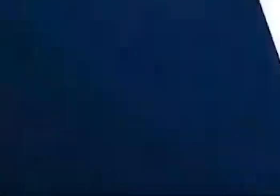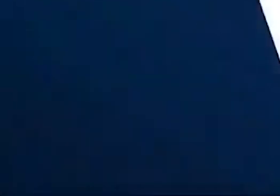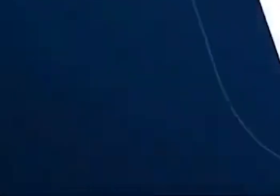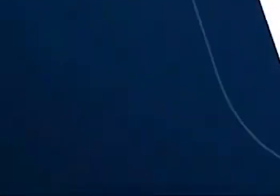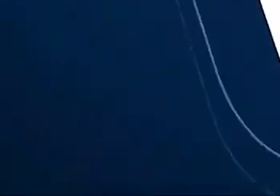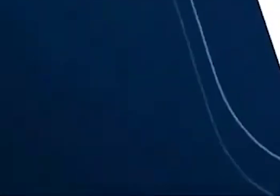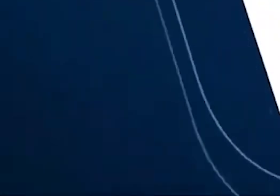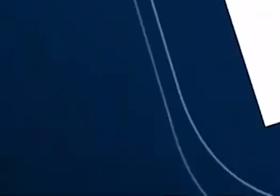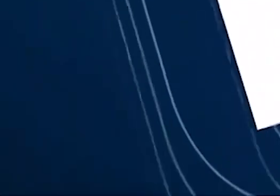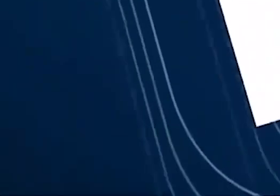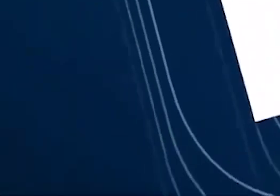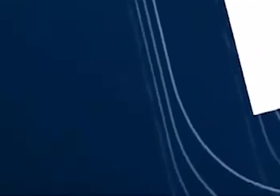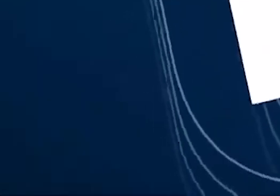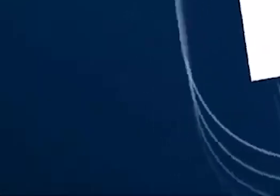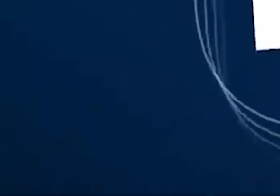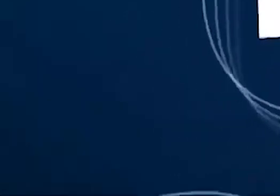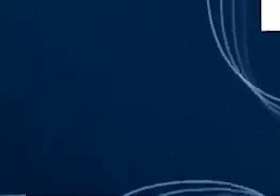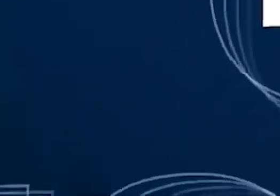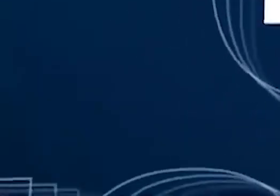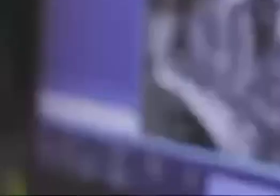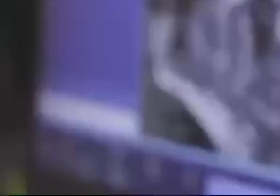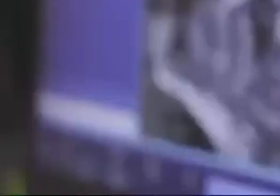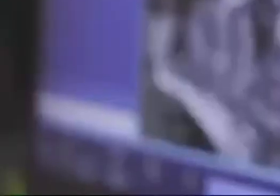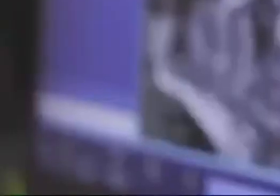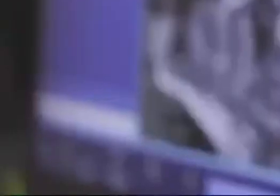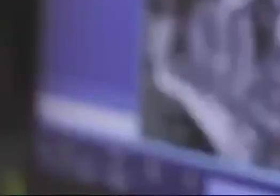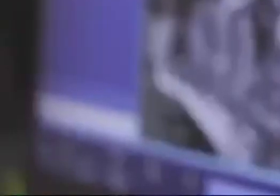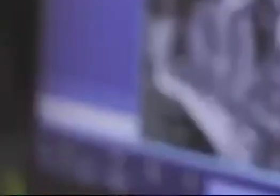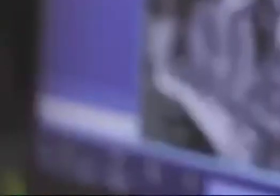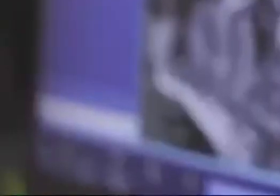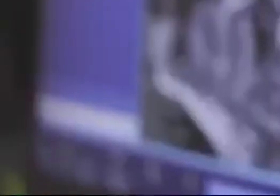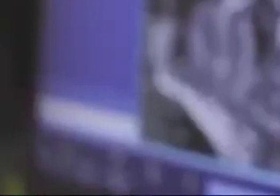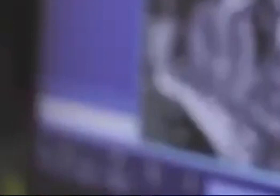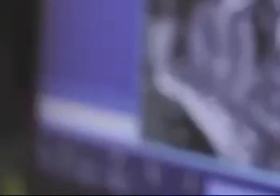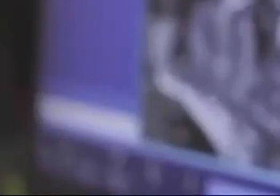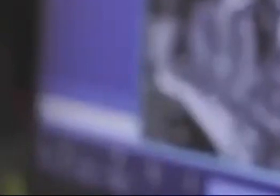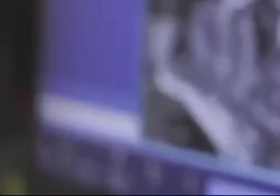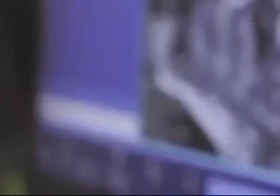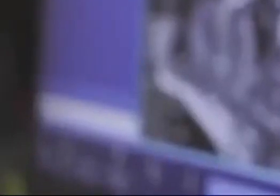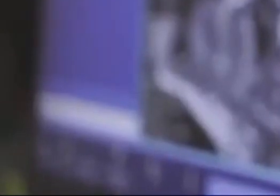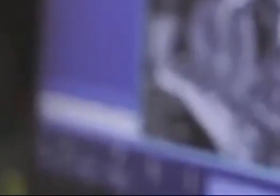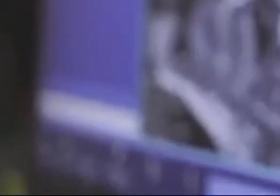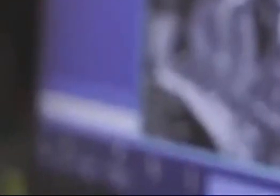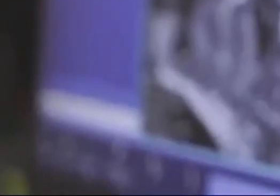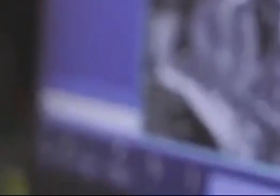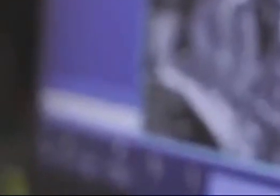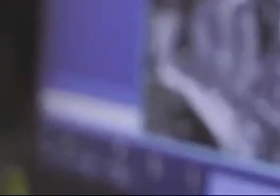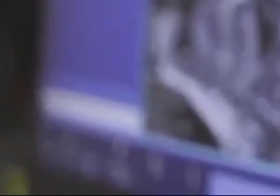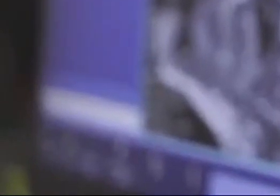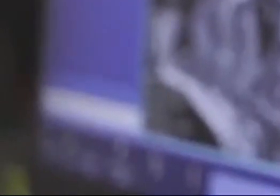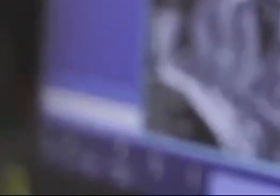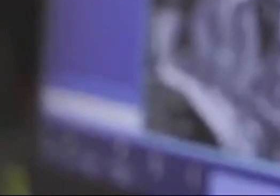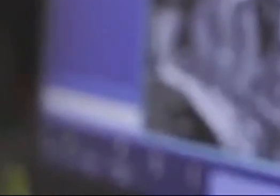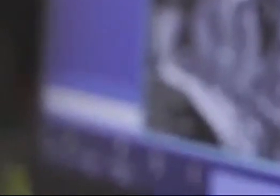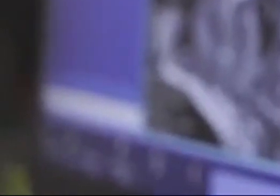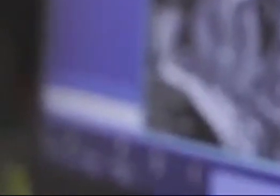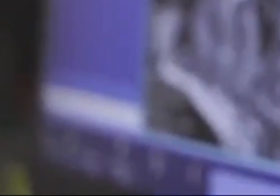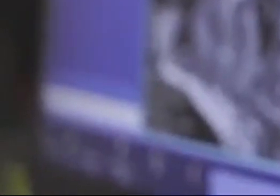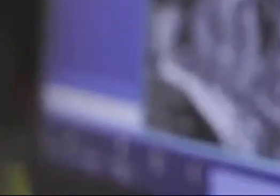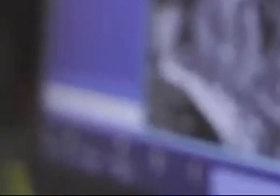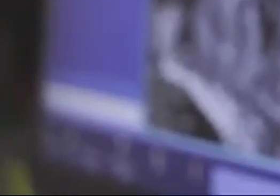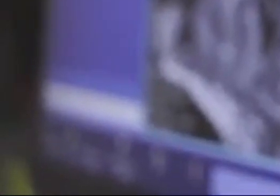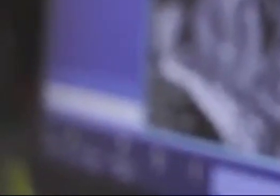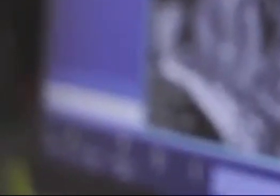does not just affect your lungs. It can affect all parts of your body, like your heart, your brain, and this can happen way after you have recovered from